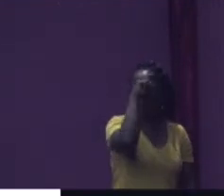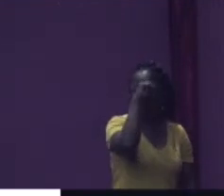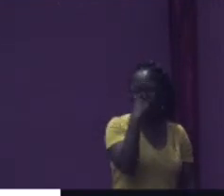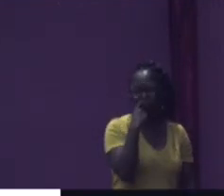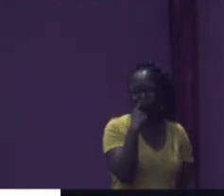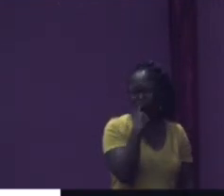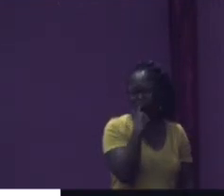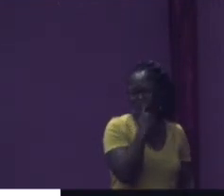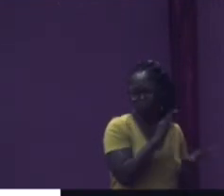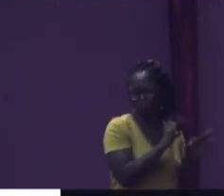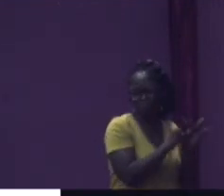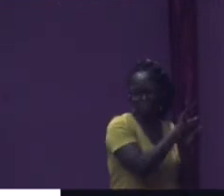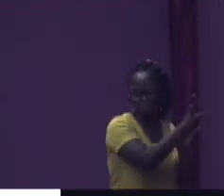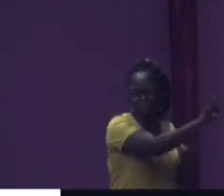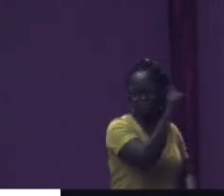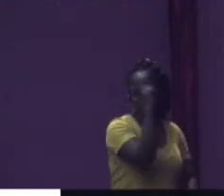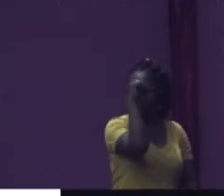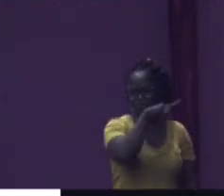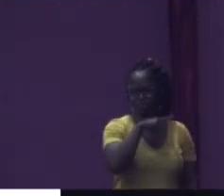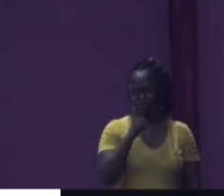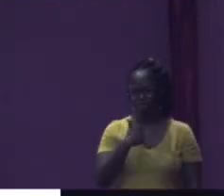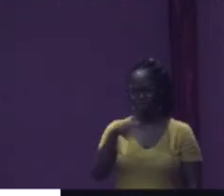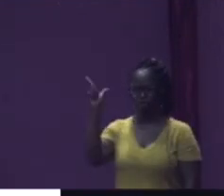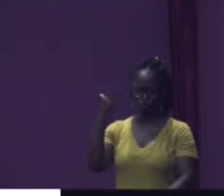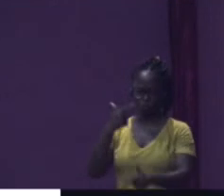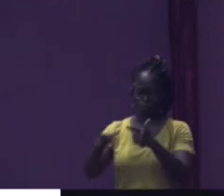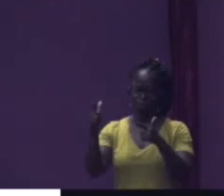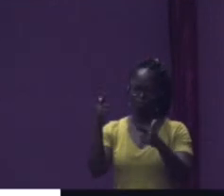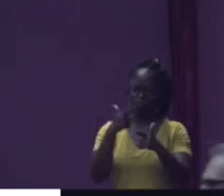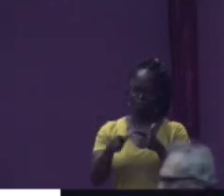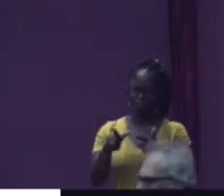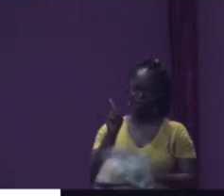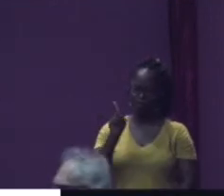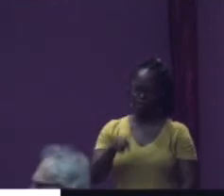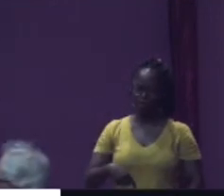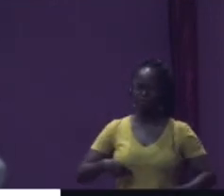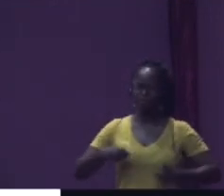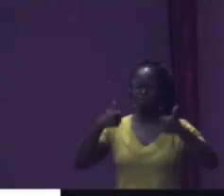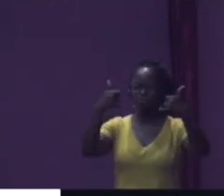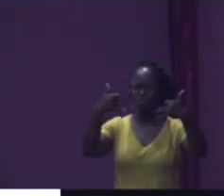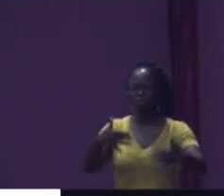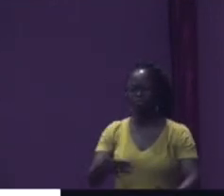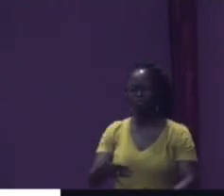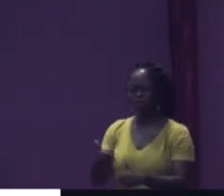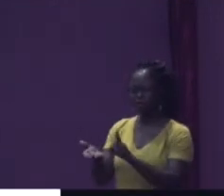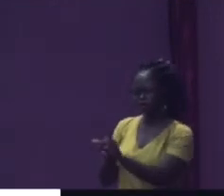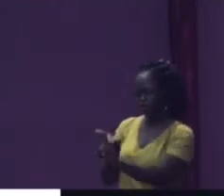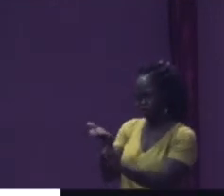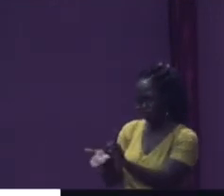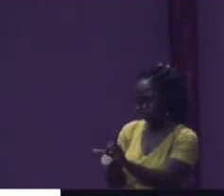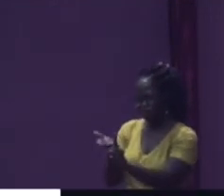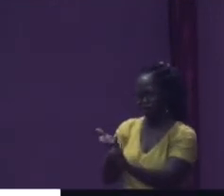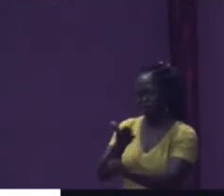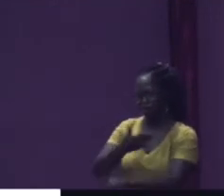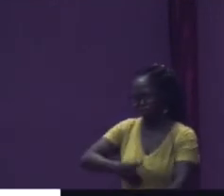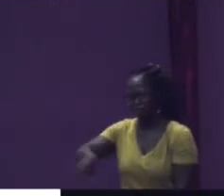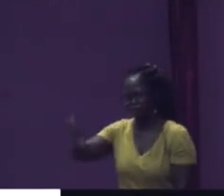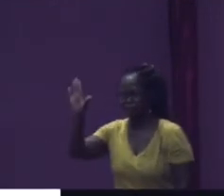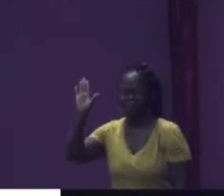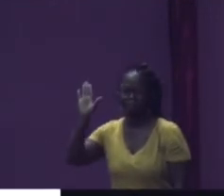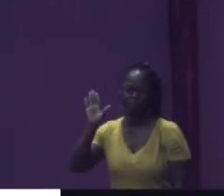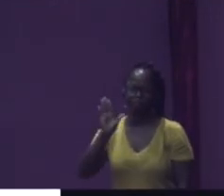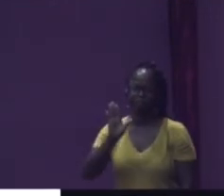problem is when they keep telling the midwives to refer people to the hospital and the government making all these